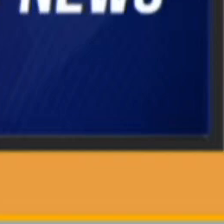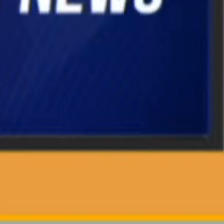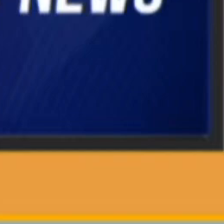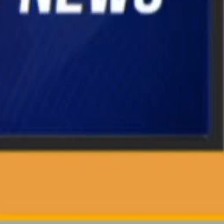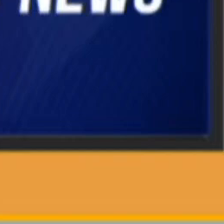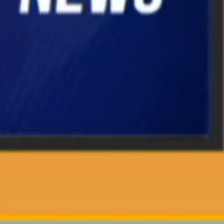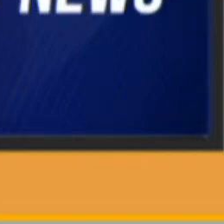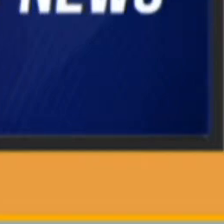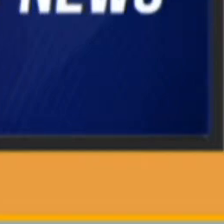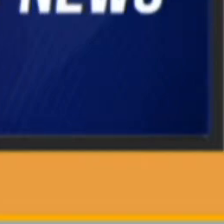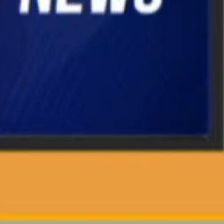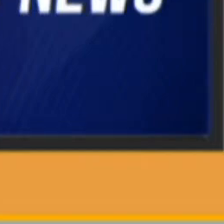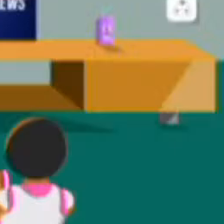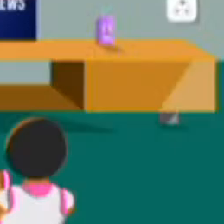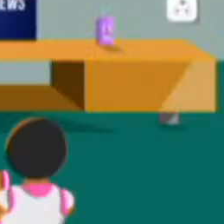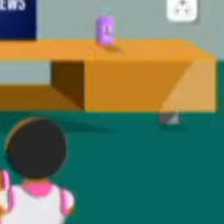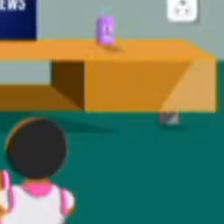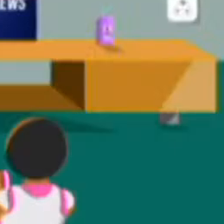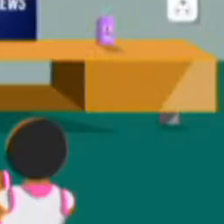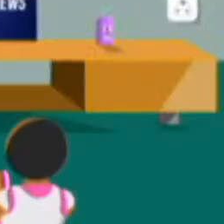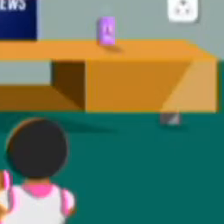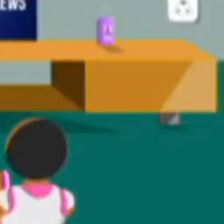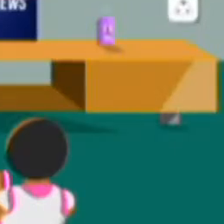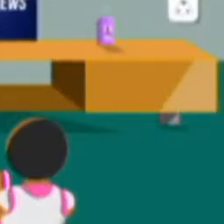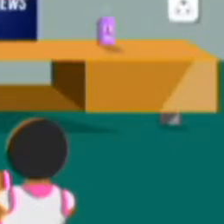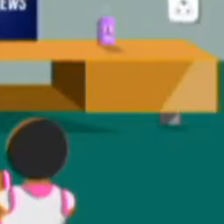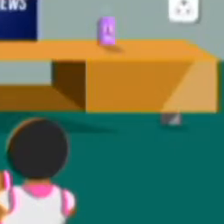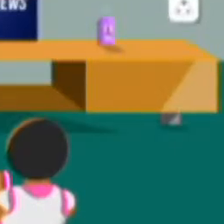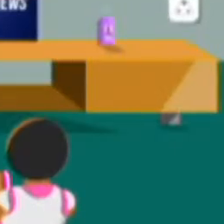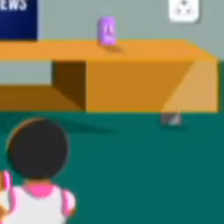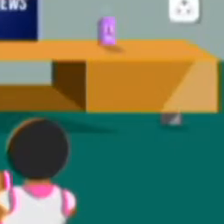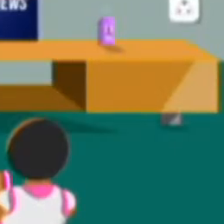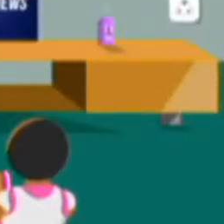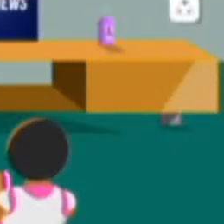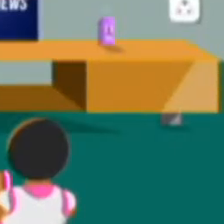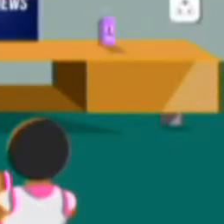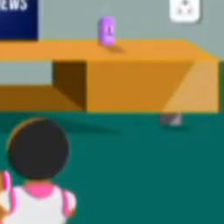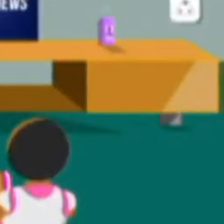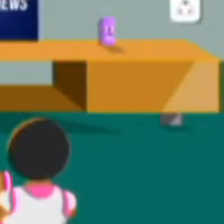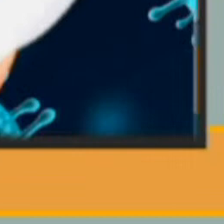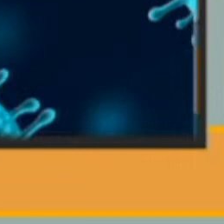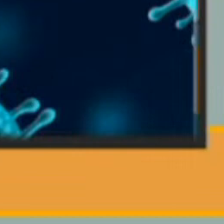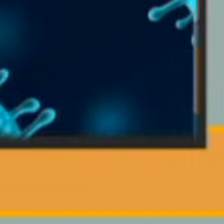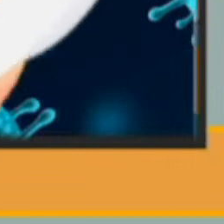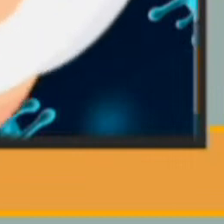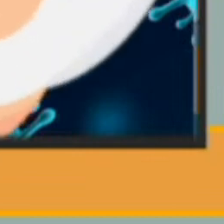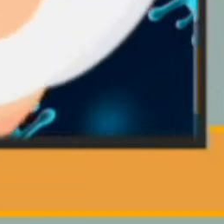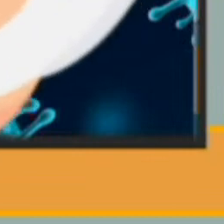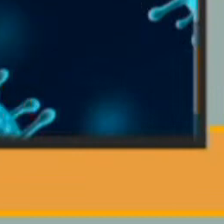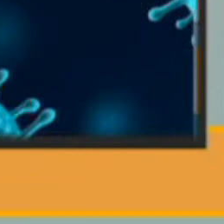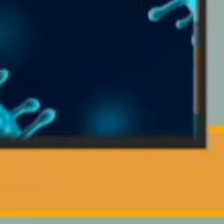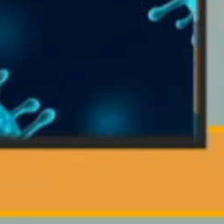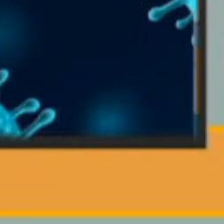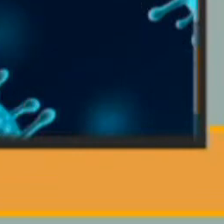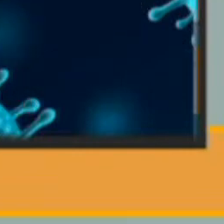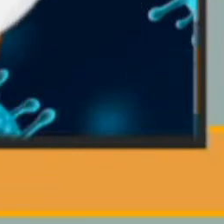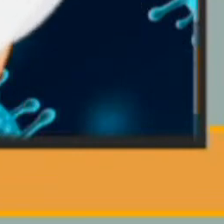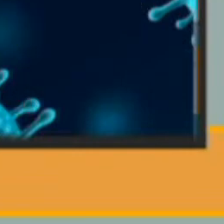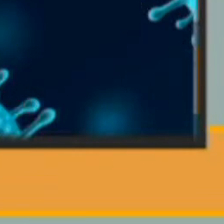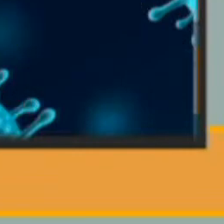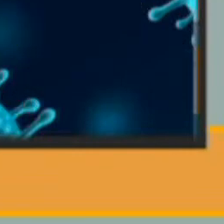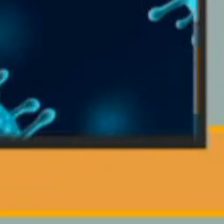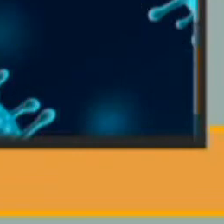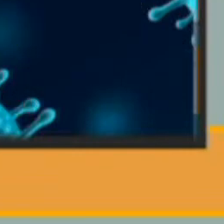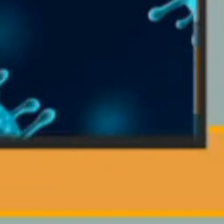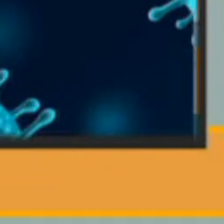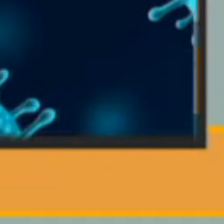lesibangwa ligciwane le-corona. Lesifo sendluliseka ngekuthi emathe laphuma emlonyeni walonaso nakakhohlela noma khuluma awele tindweni leti